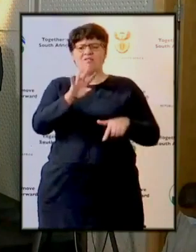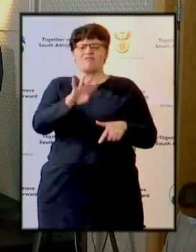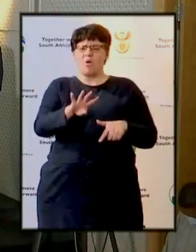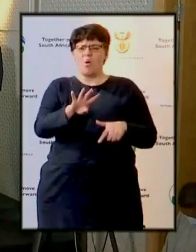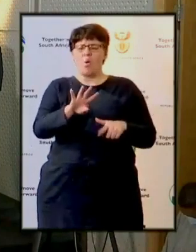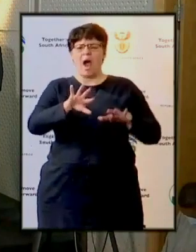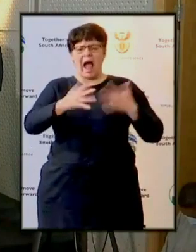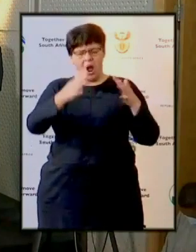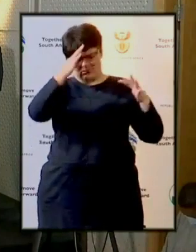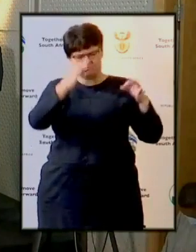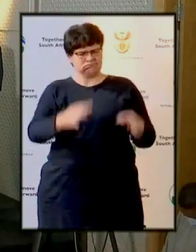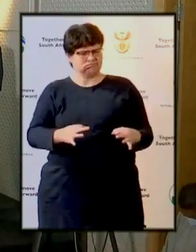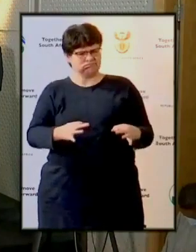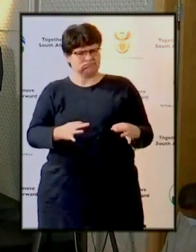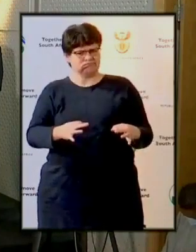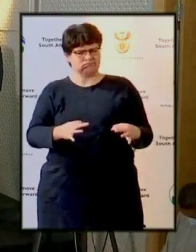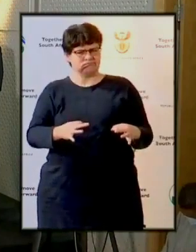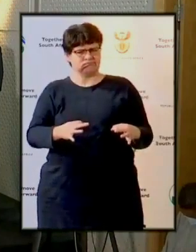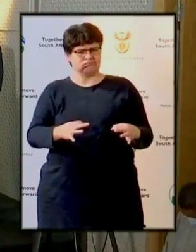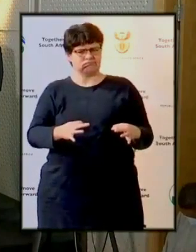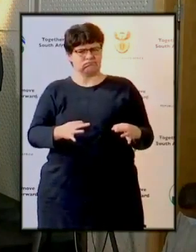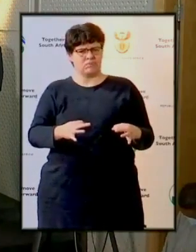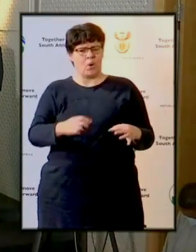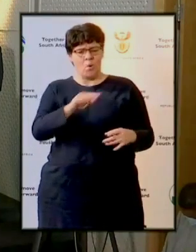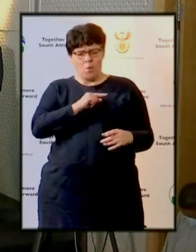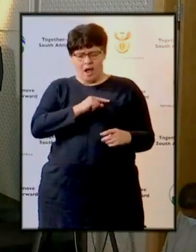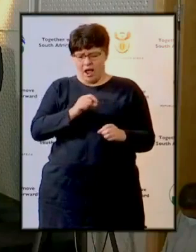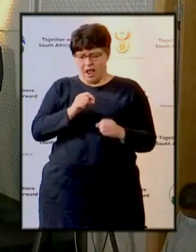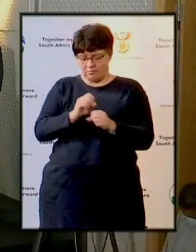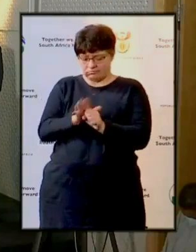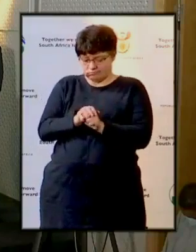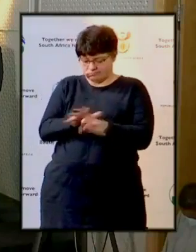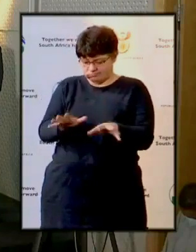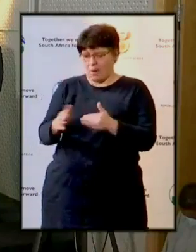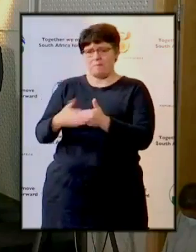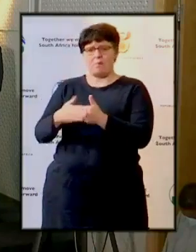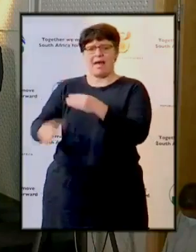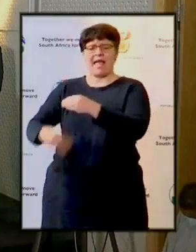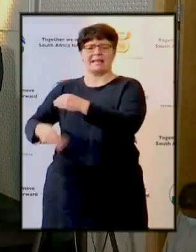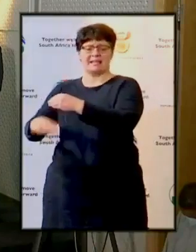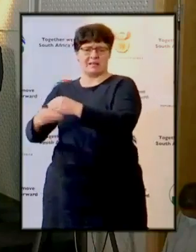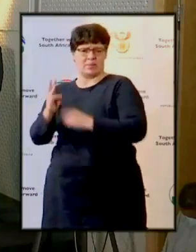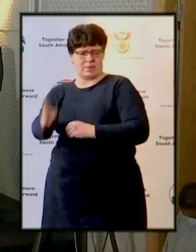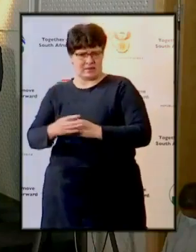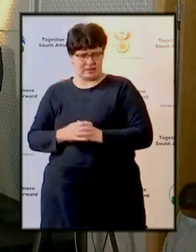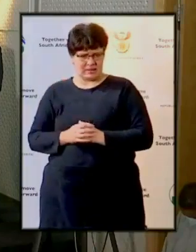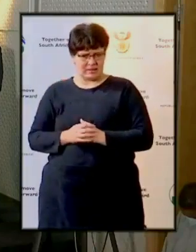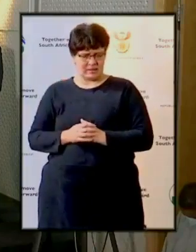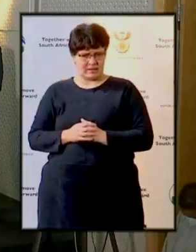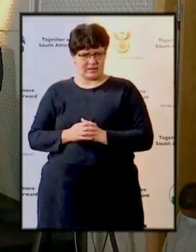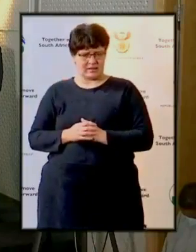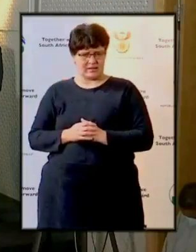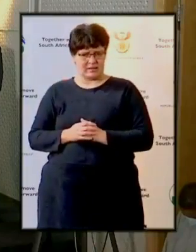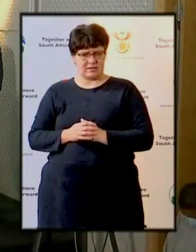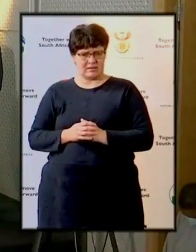the possibility of more infections rising? Because we've seen in Germany that when they opened or their restriction cases